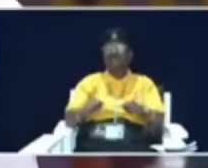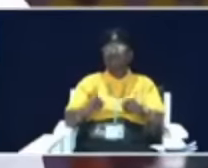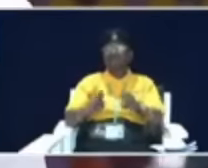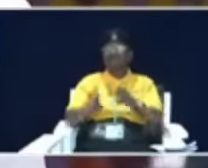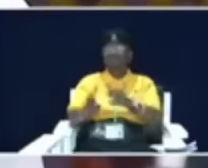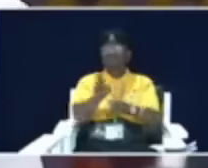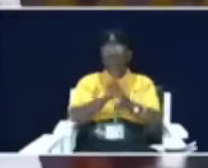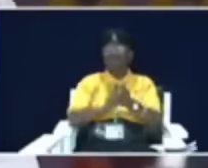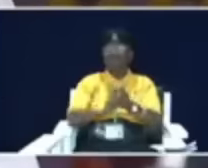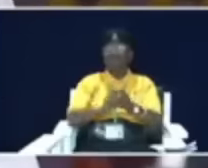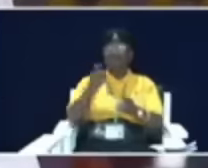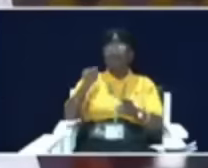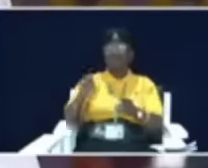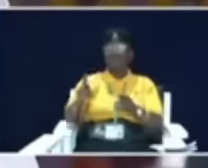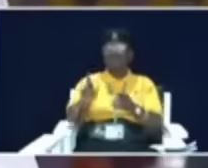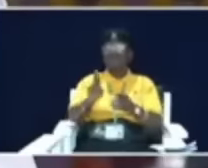So he wants me to tell you